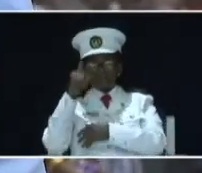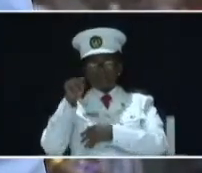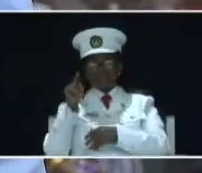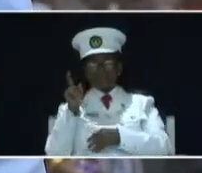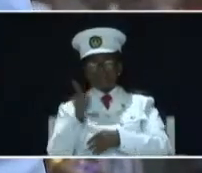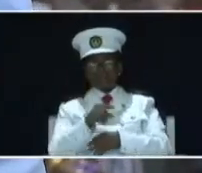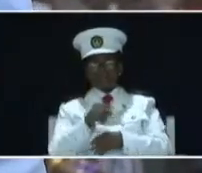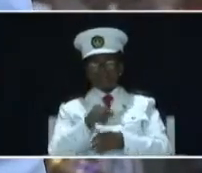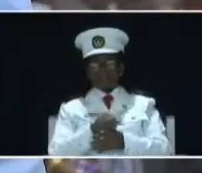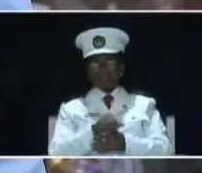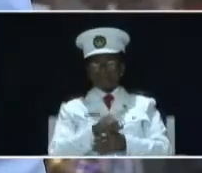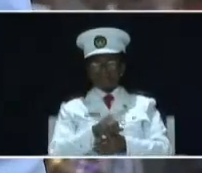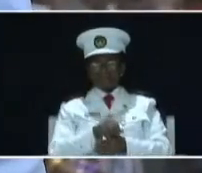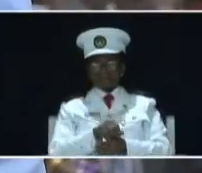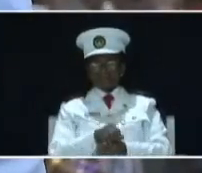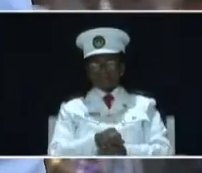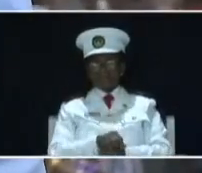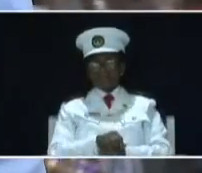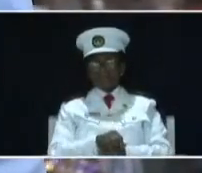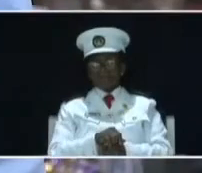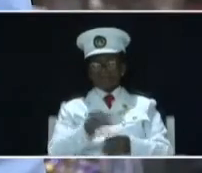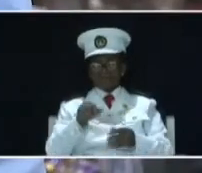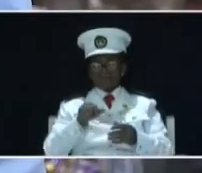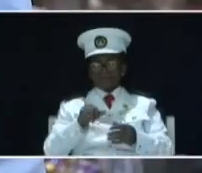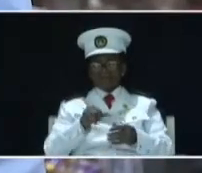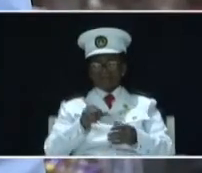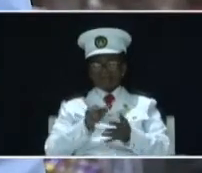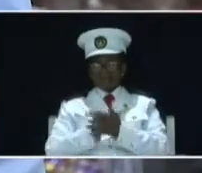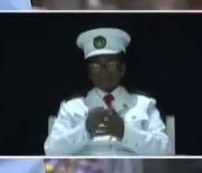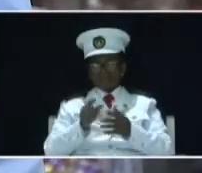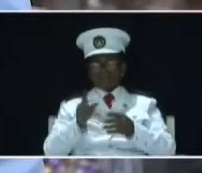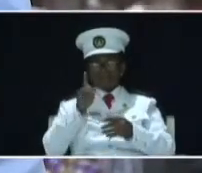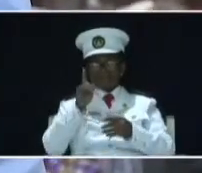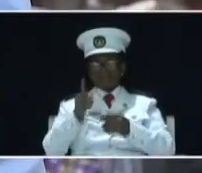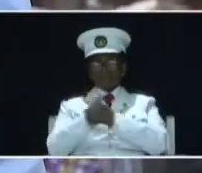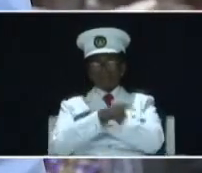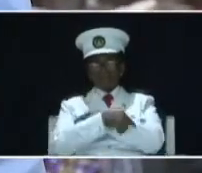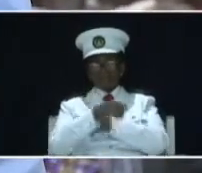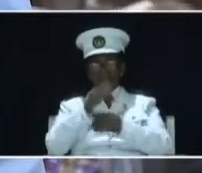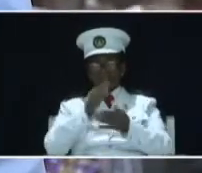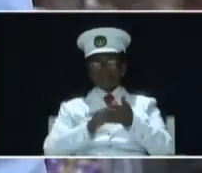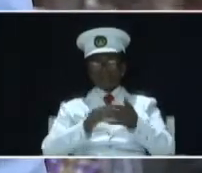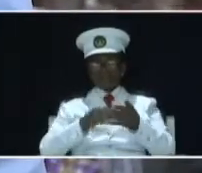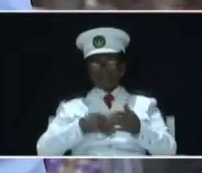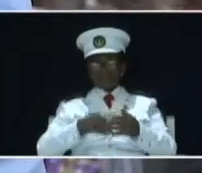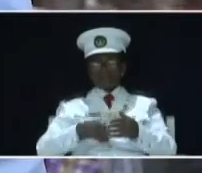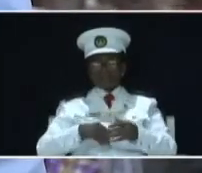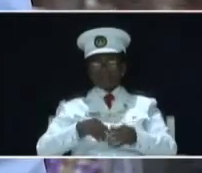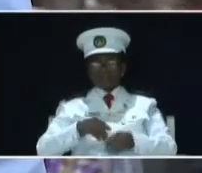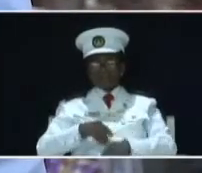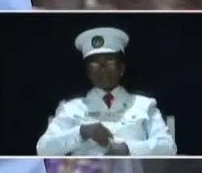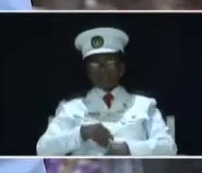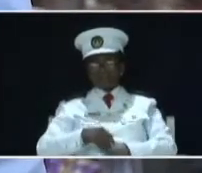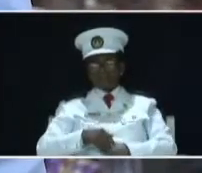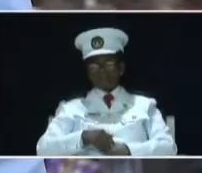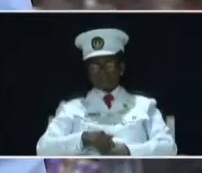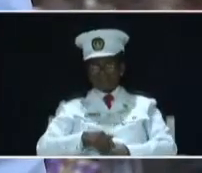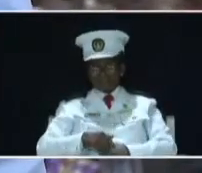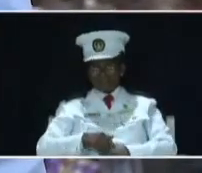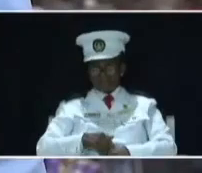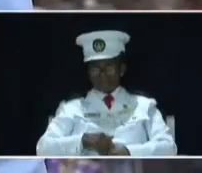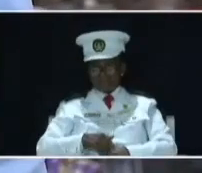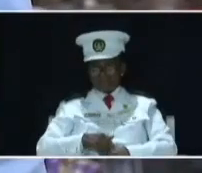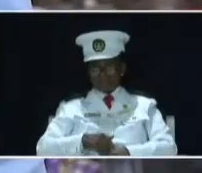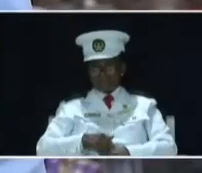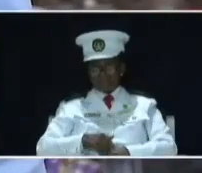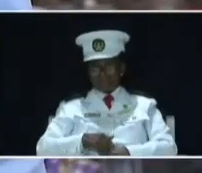that one day, somebody will come to you and say, I traveled, and